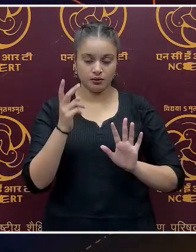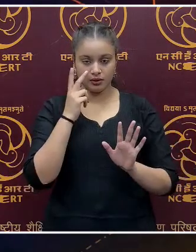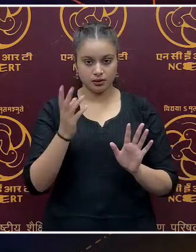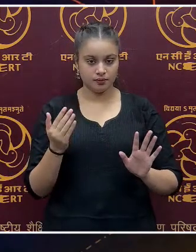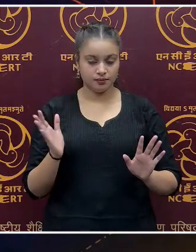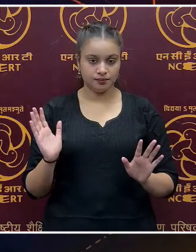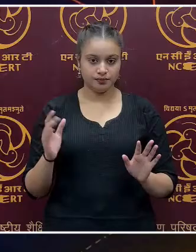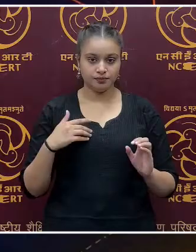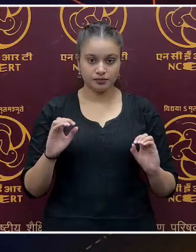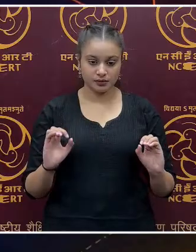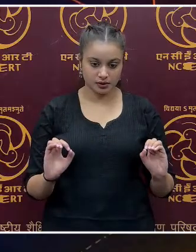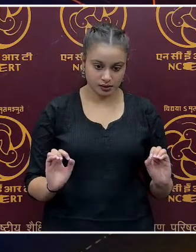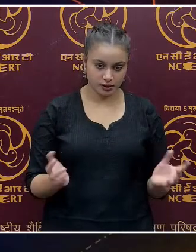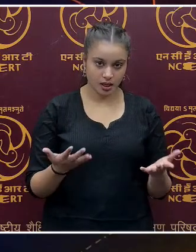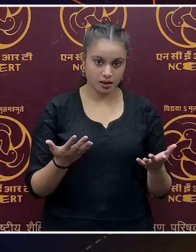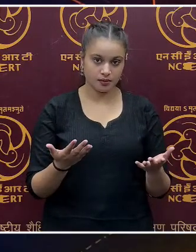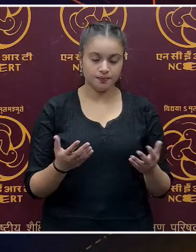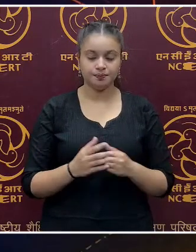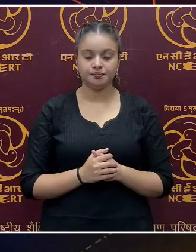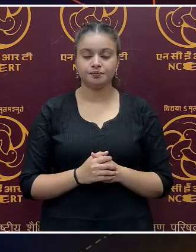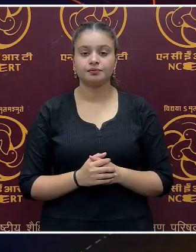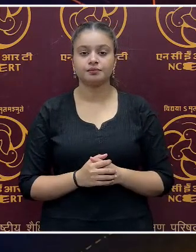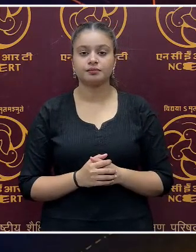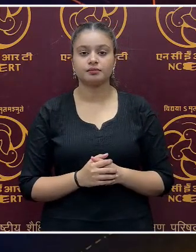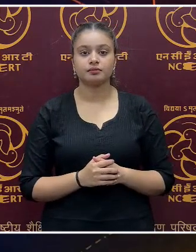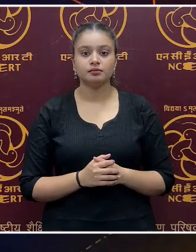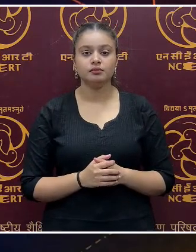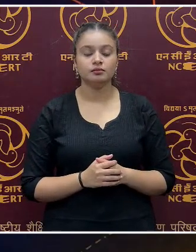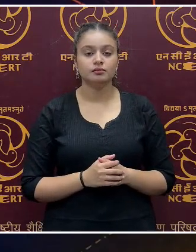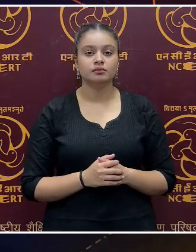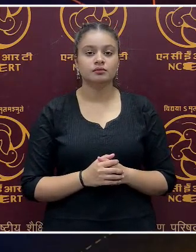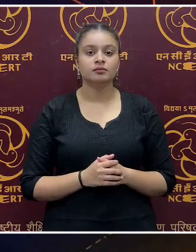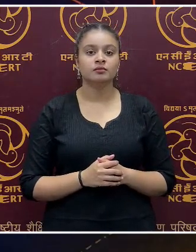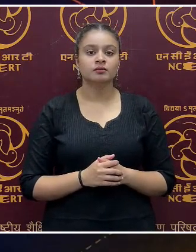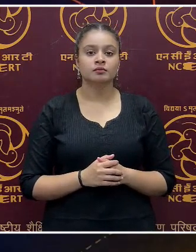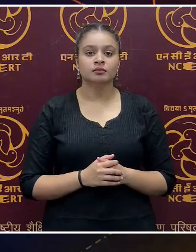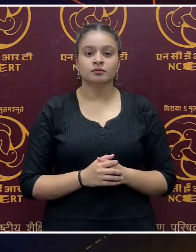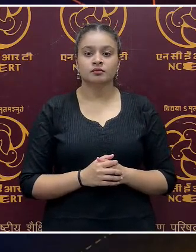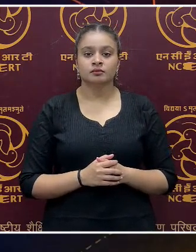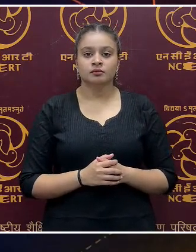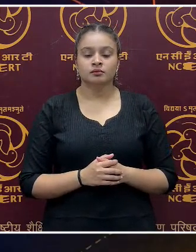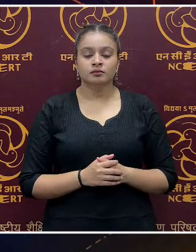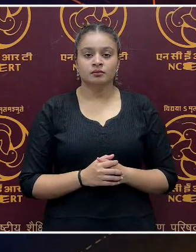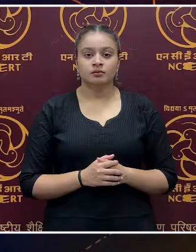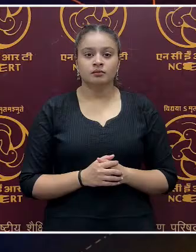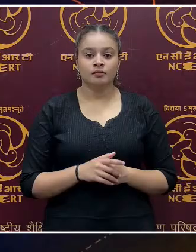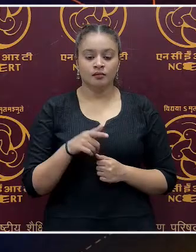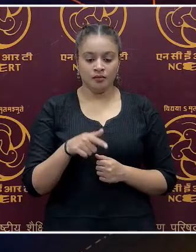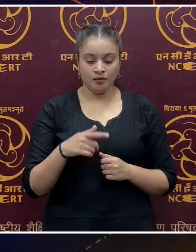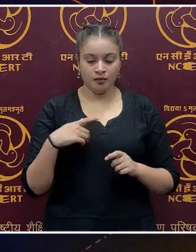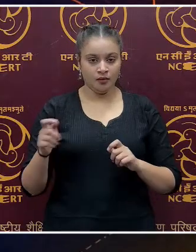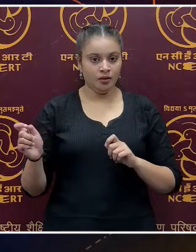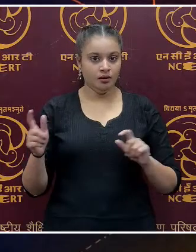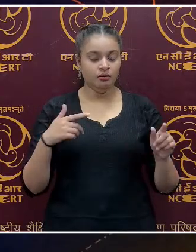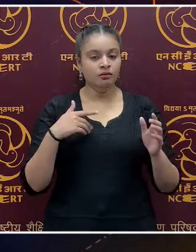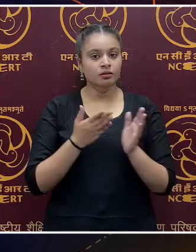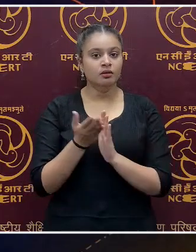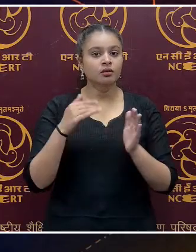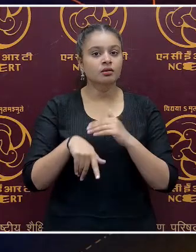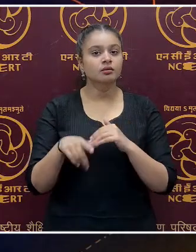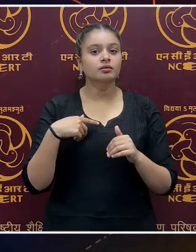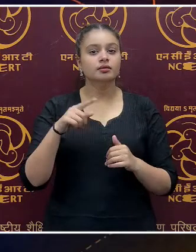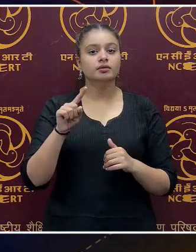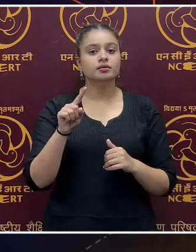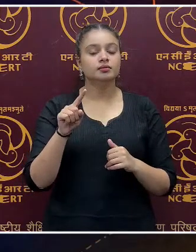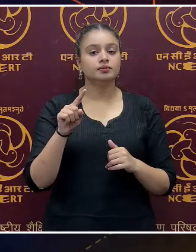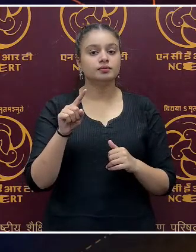just start stimulation. So, in this particular home page, this white